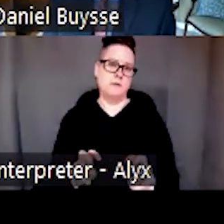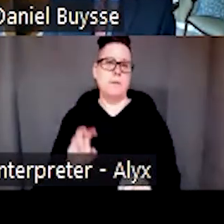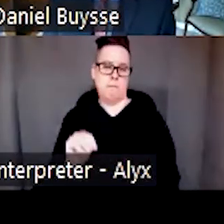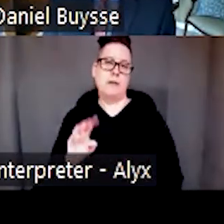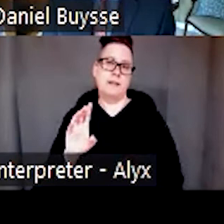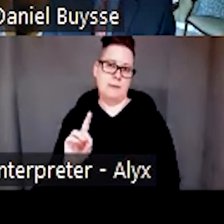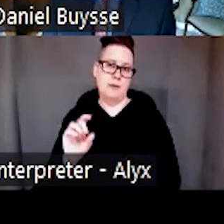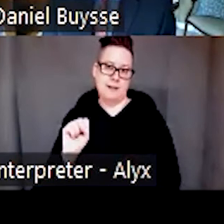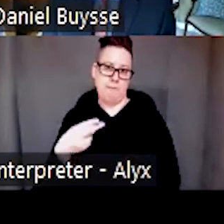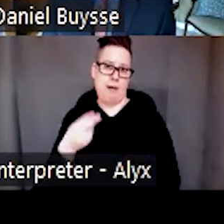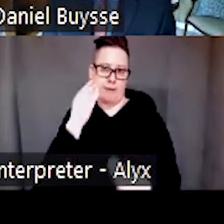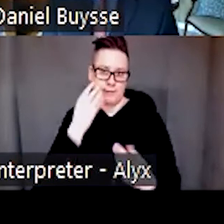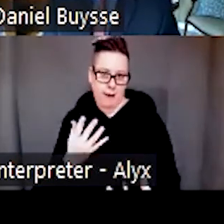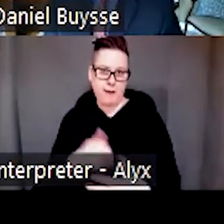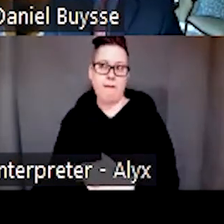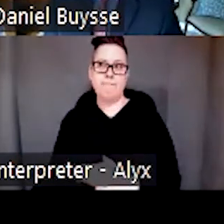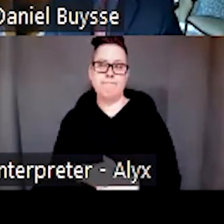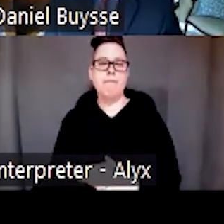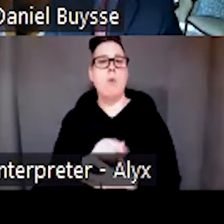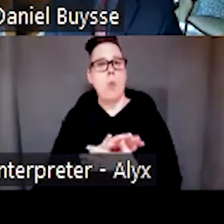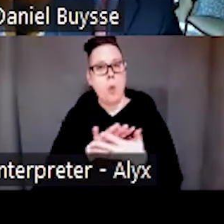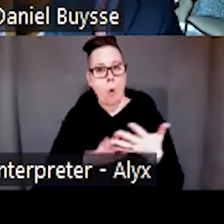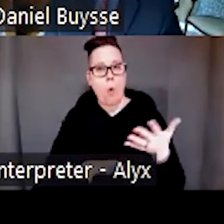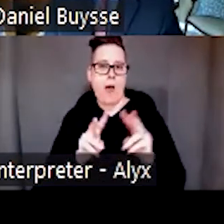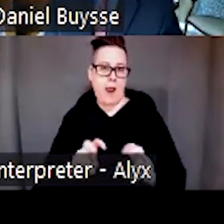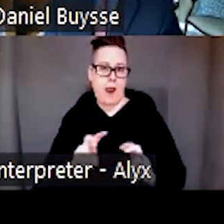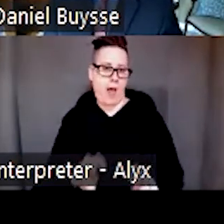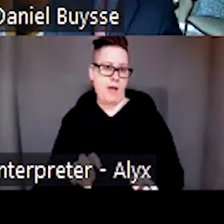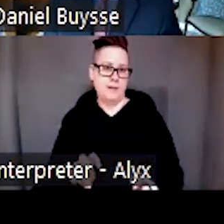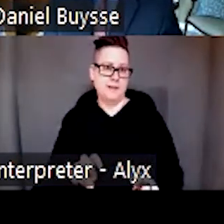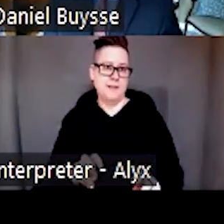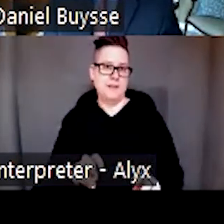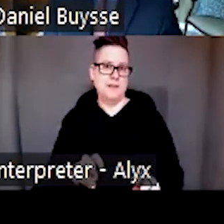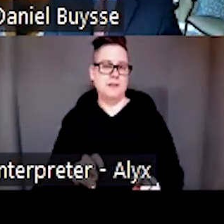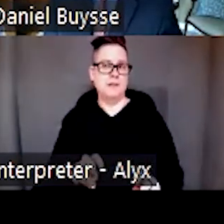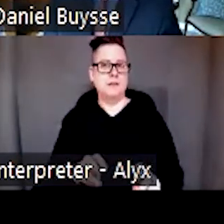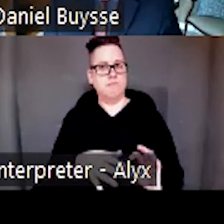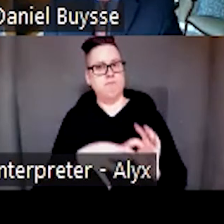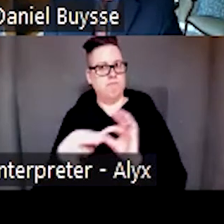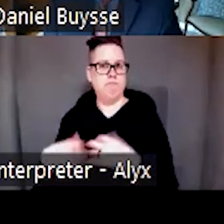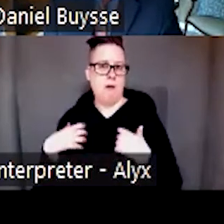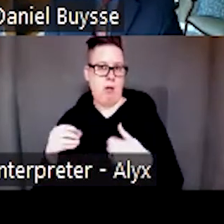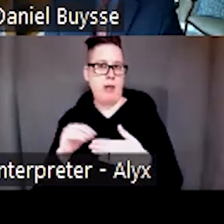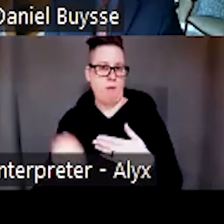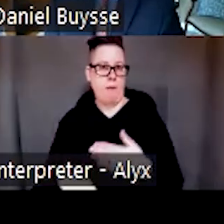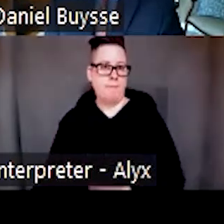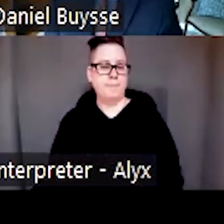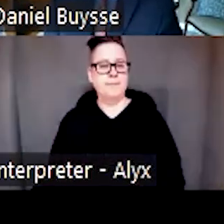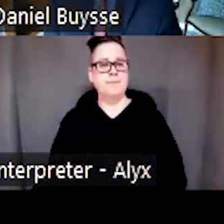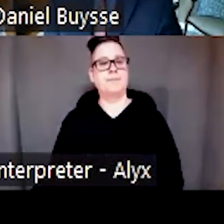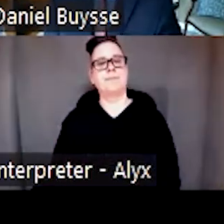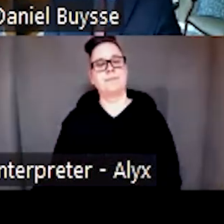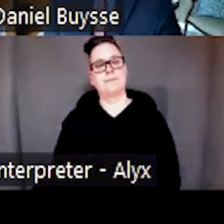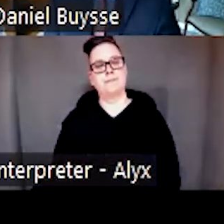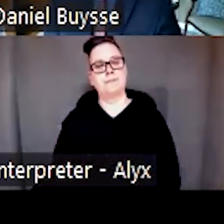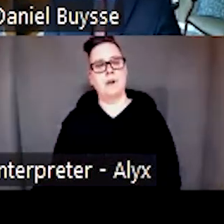multidimensional sleep health data, and that those analyses relate in important ways to health outcomes. So I'm